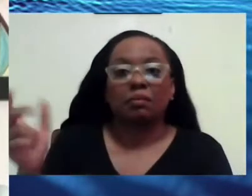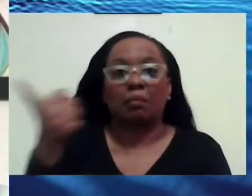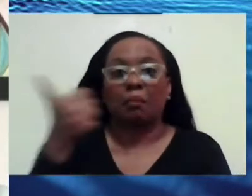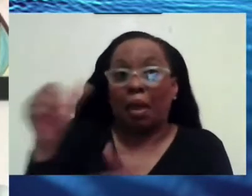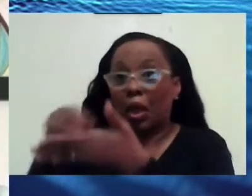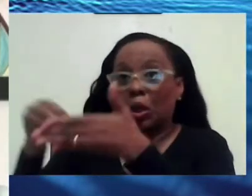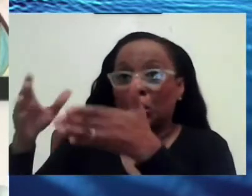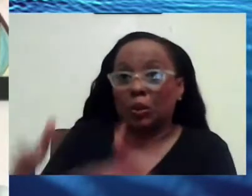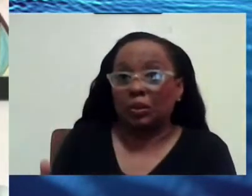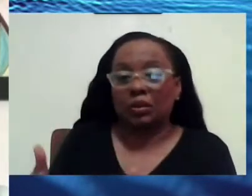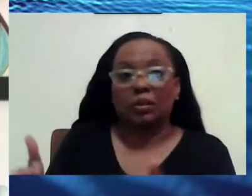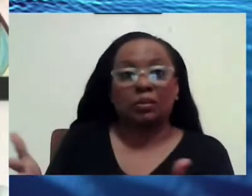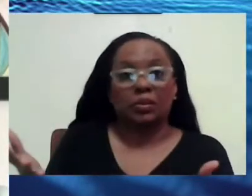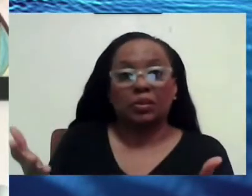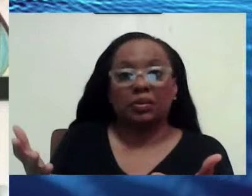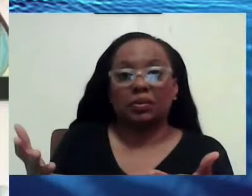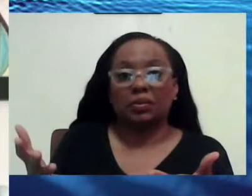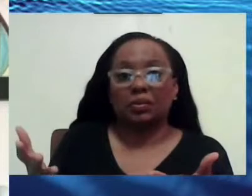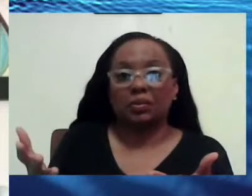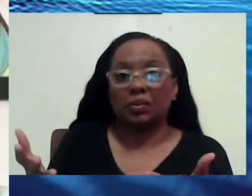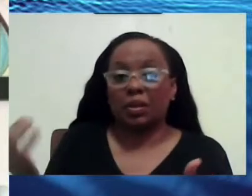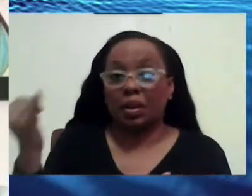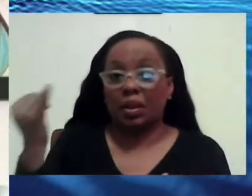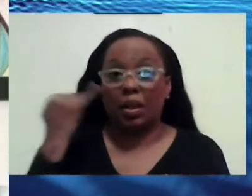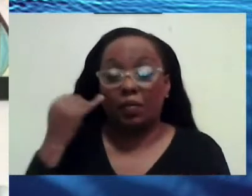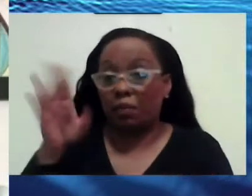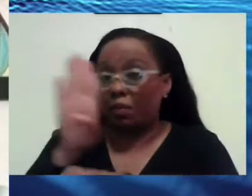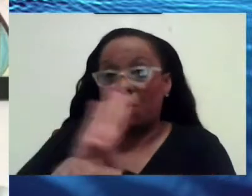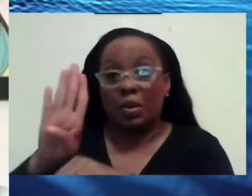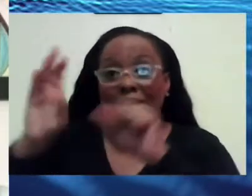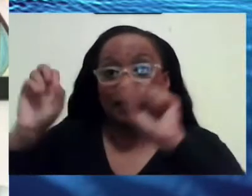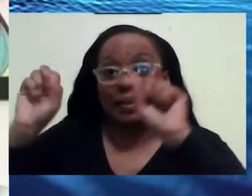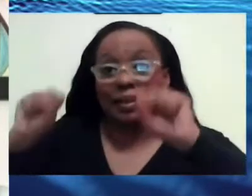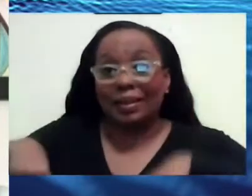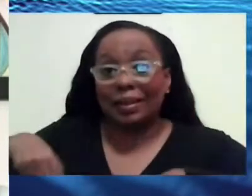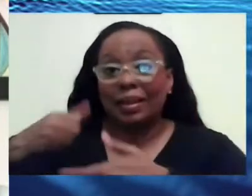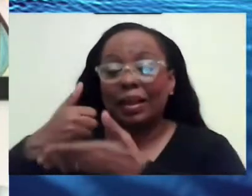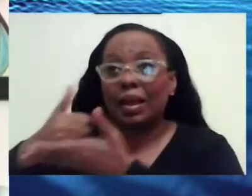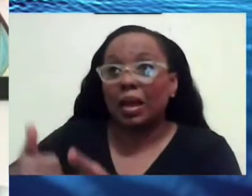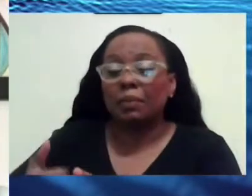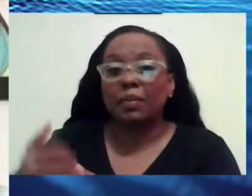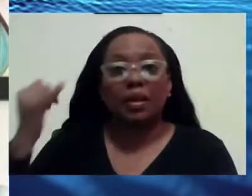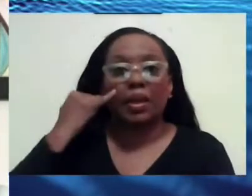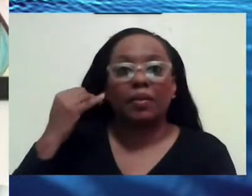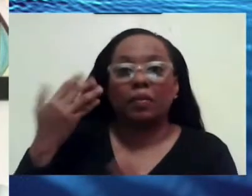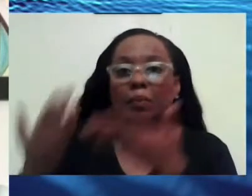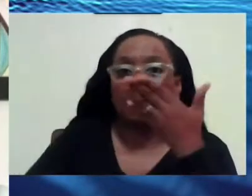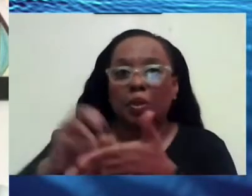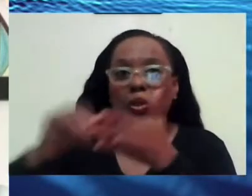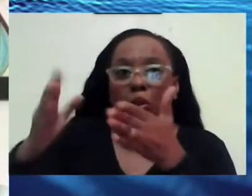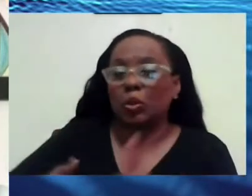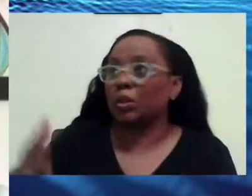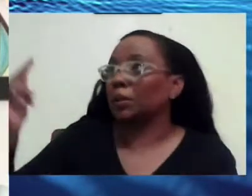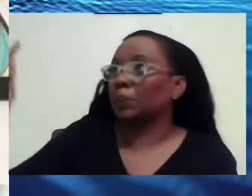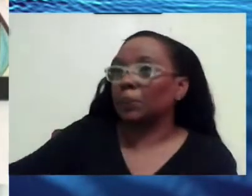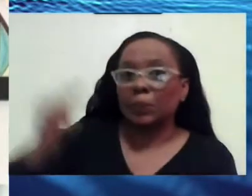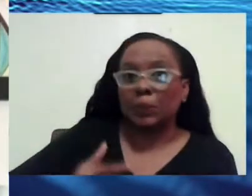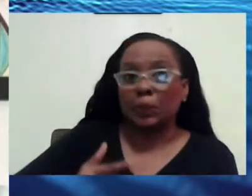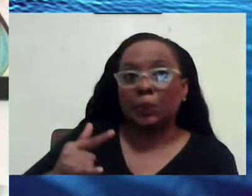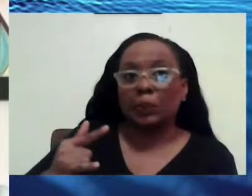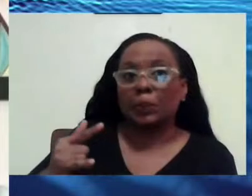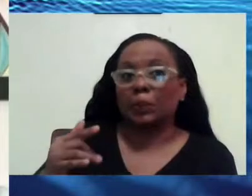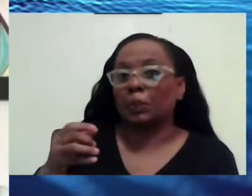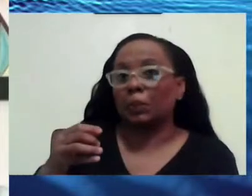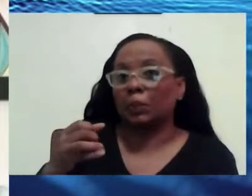students, so long as we have the ability to assist in taking in students or in helping in any way, we